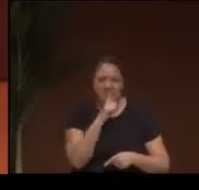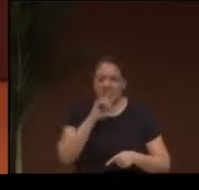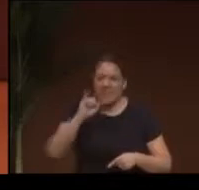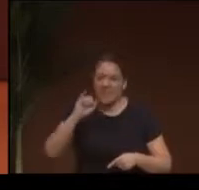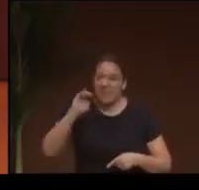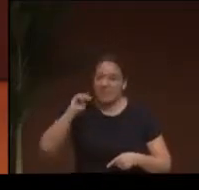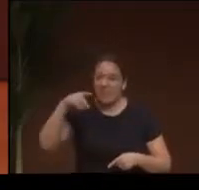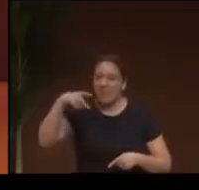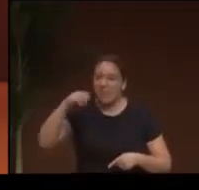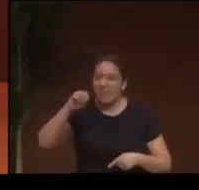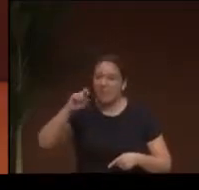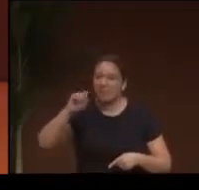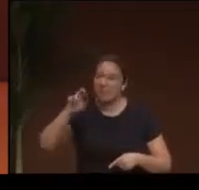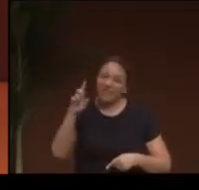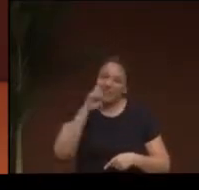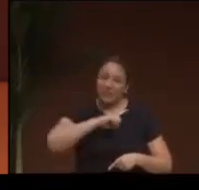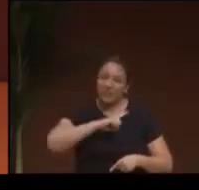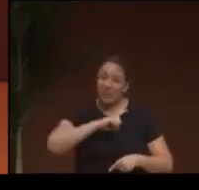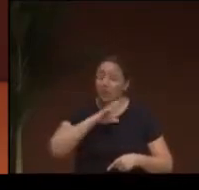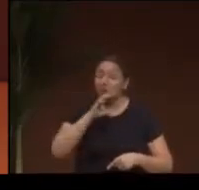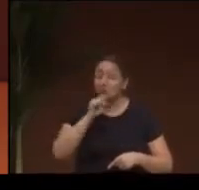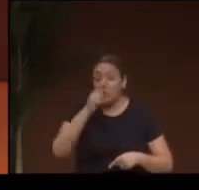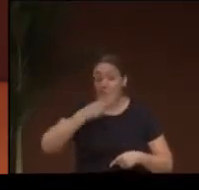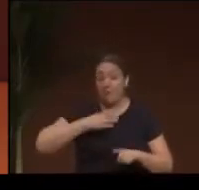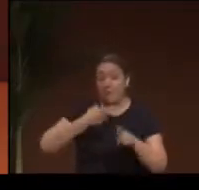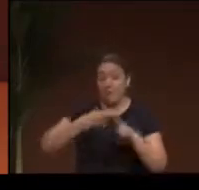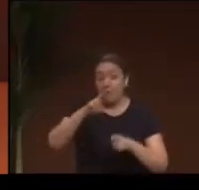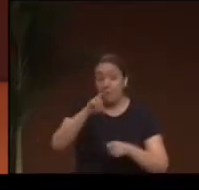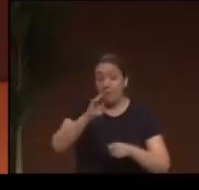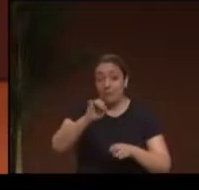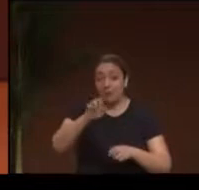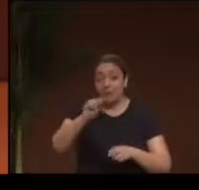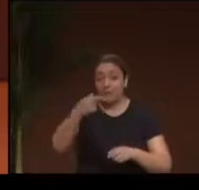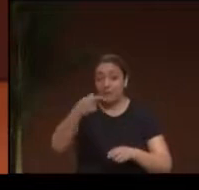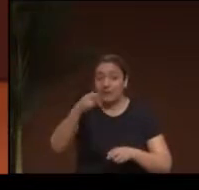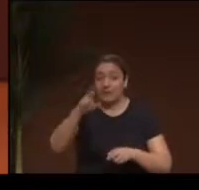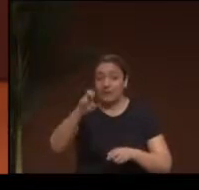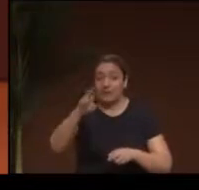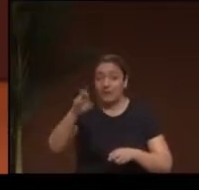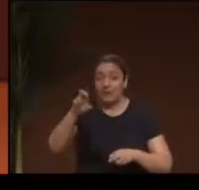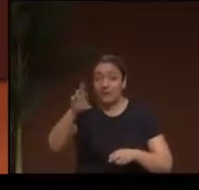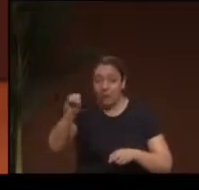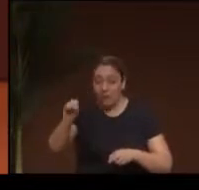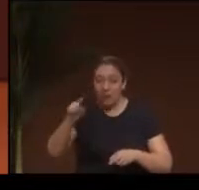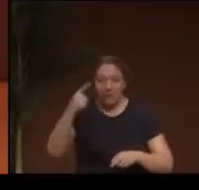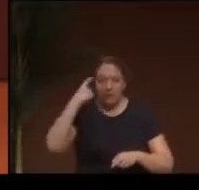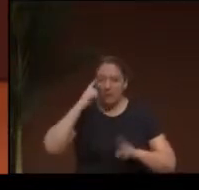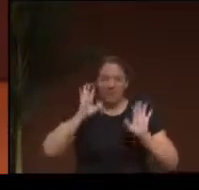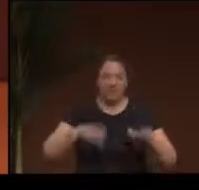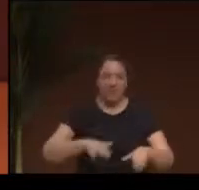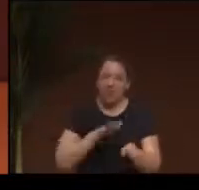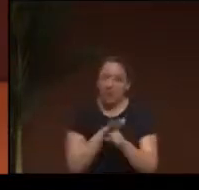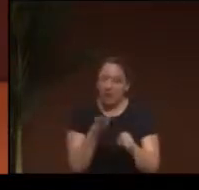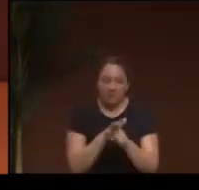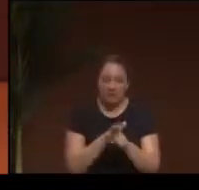the term. So Robert Barrero, he decided that enough was enough and that it was time for us to do our own thing. So